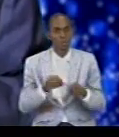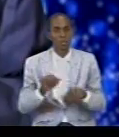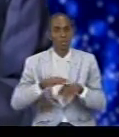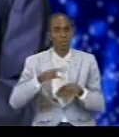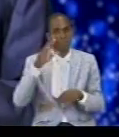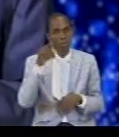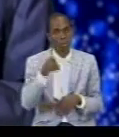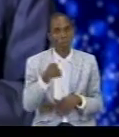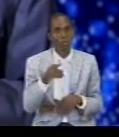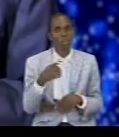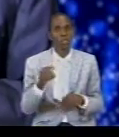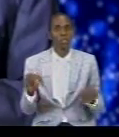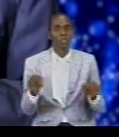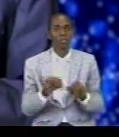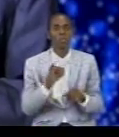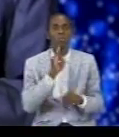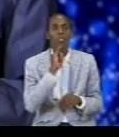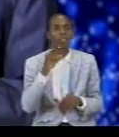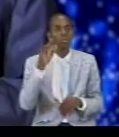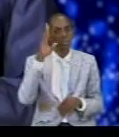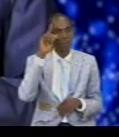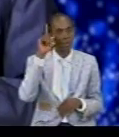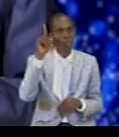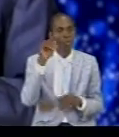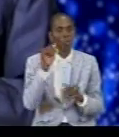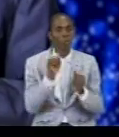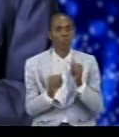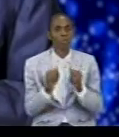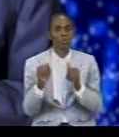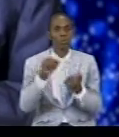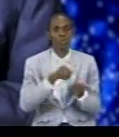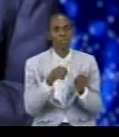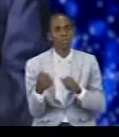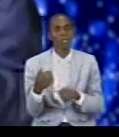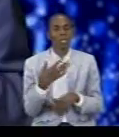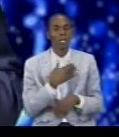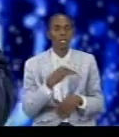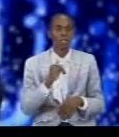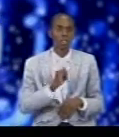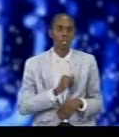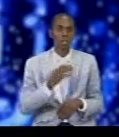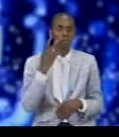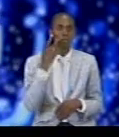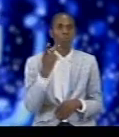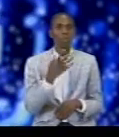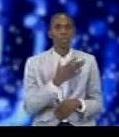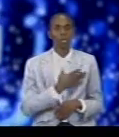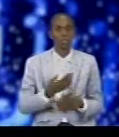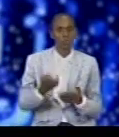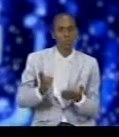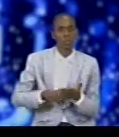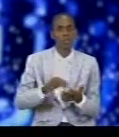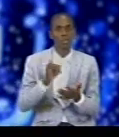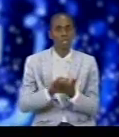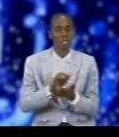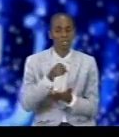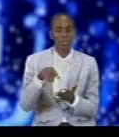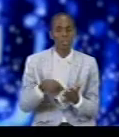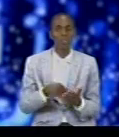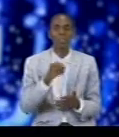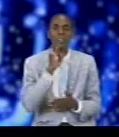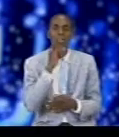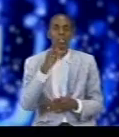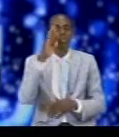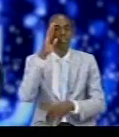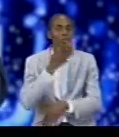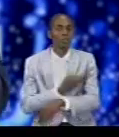Ghost. And I saw, and I bear record, that this is the Son of God. Christ is the